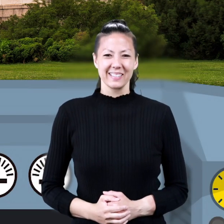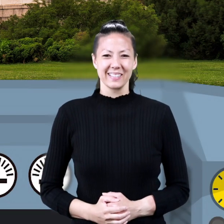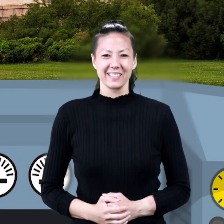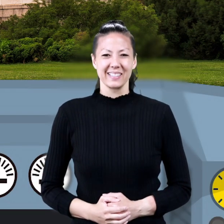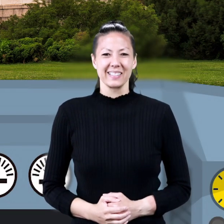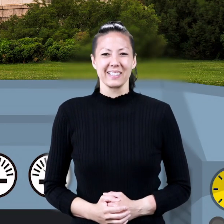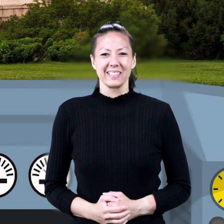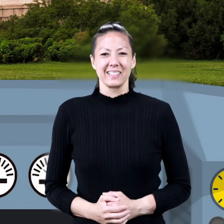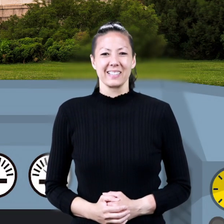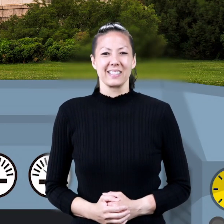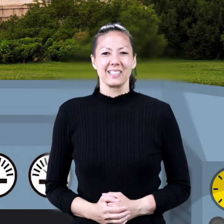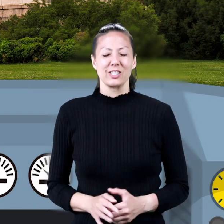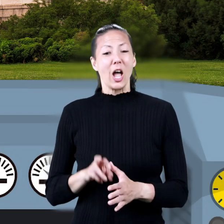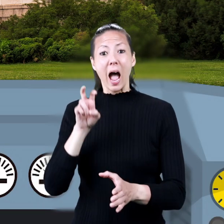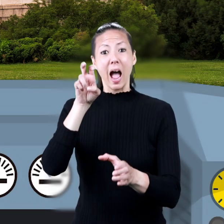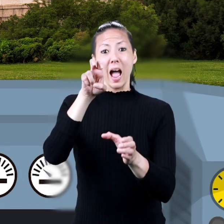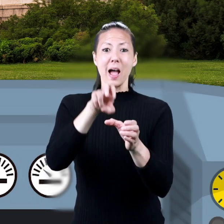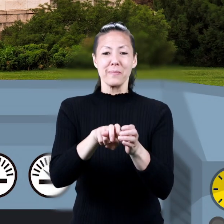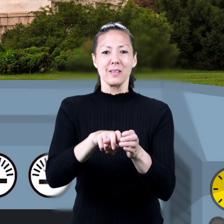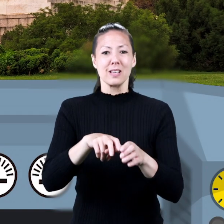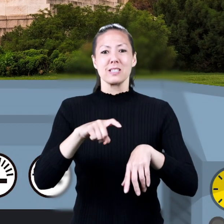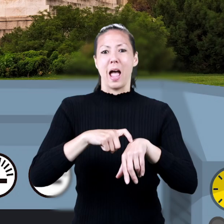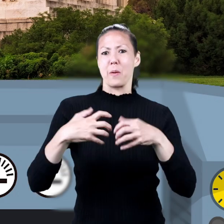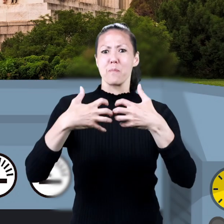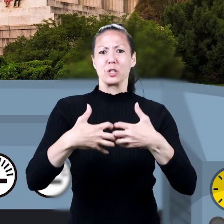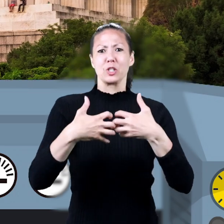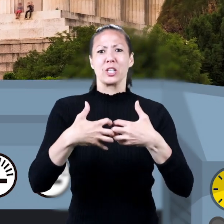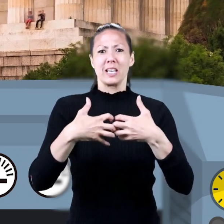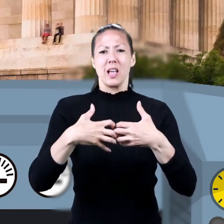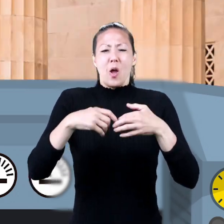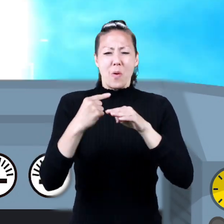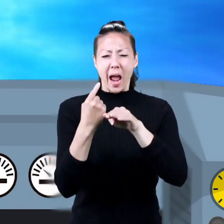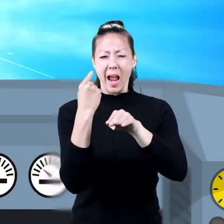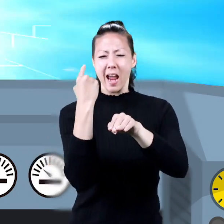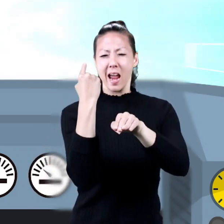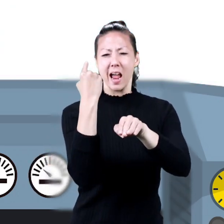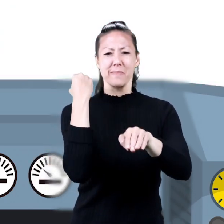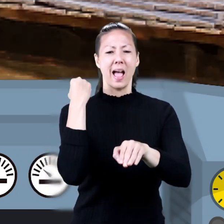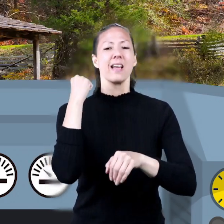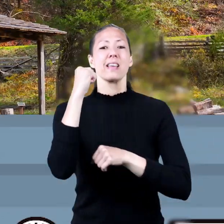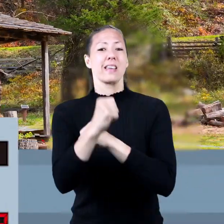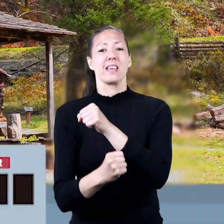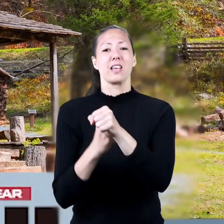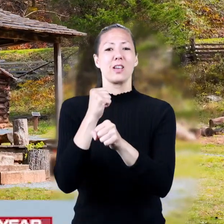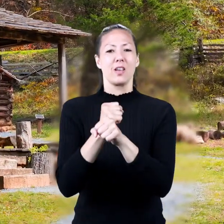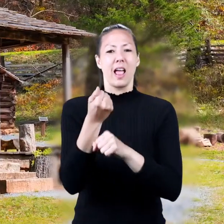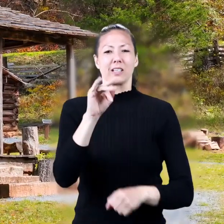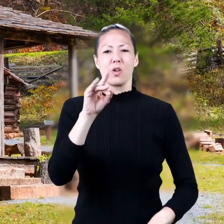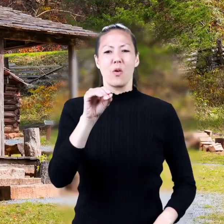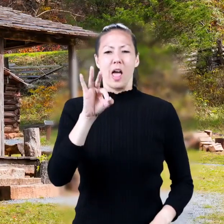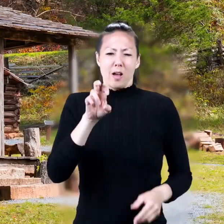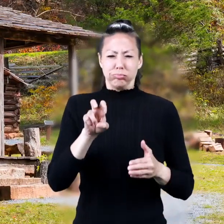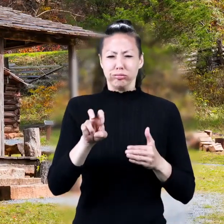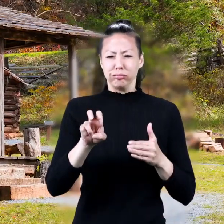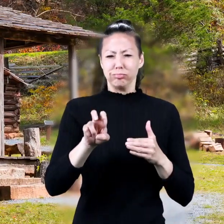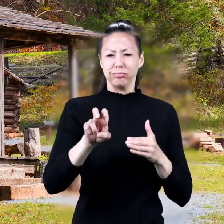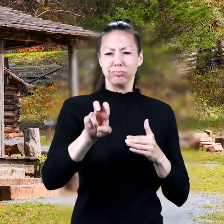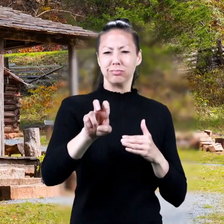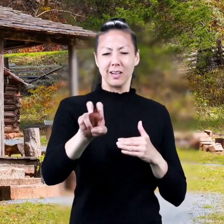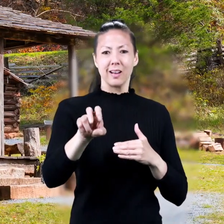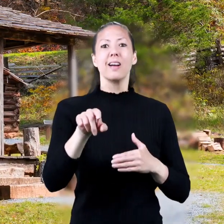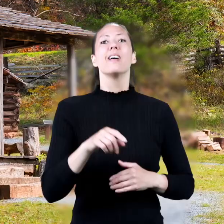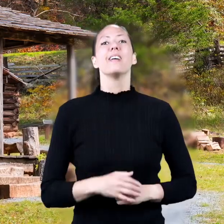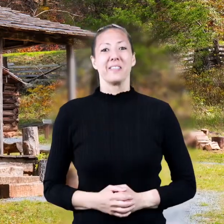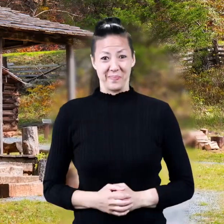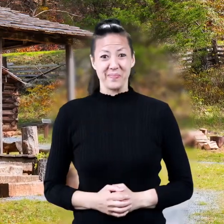Let's jump in our pretend time machine and go all the way back to the year 1809.